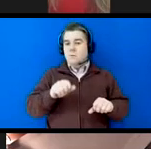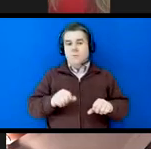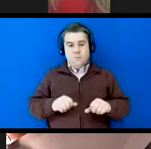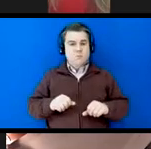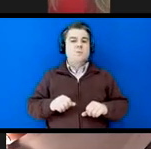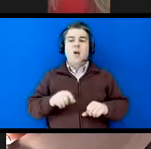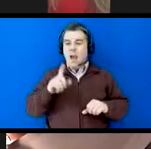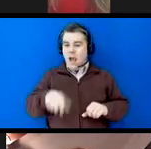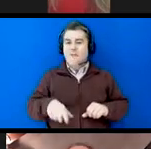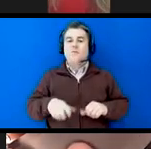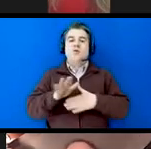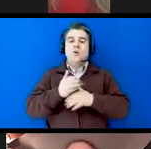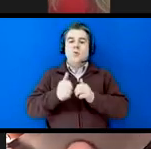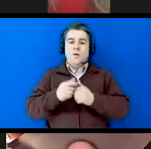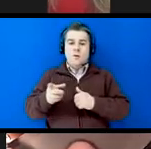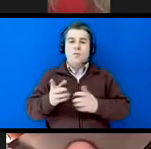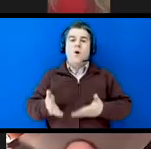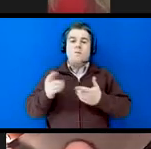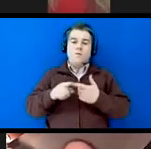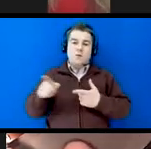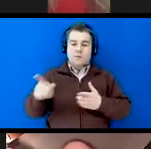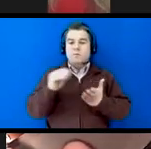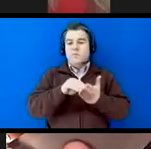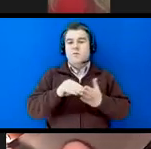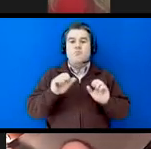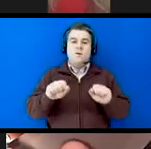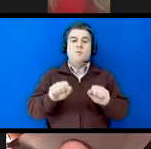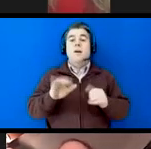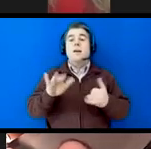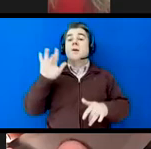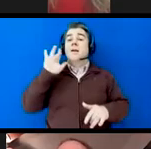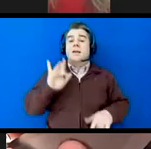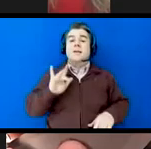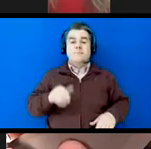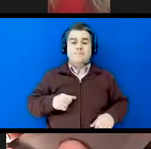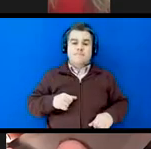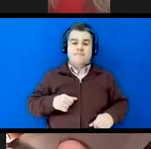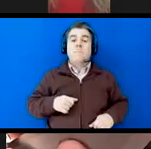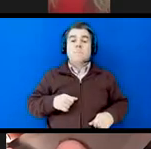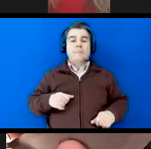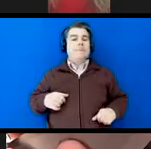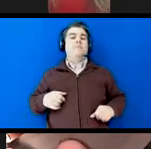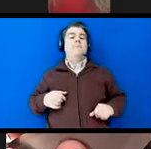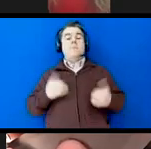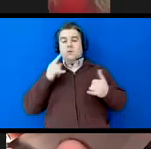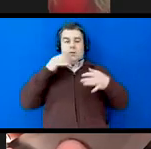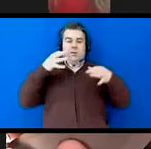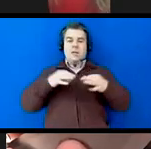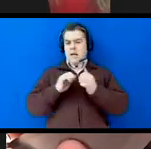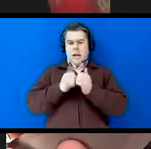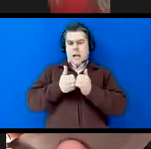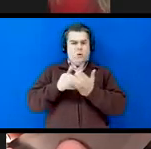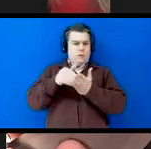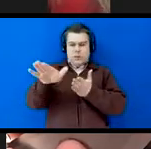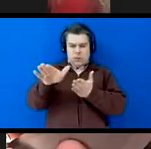actually sharing with them or offering to them. So let's go ahead and hit the next button. And this is where you can decide how you want to send the offer